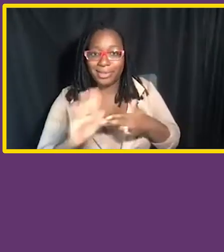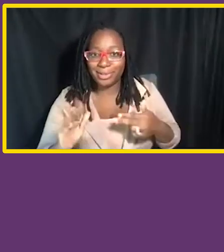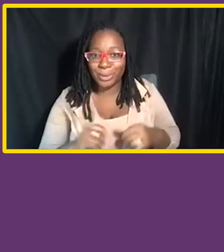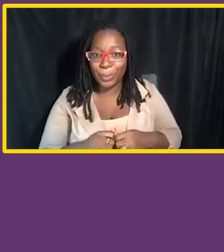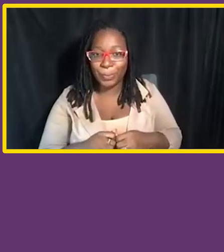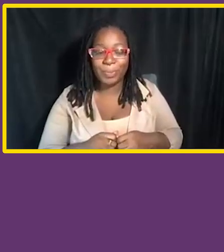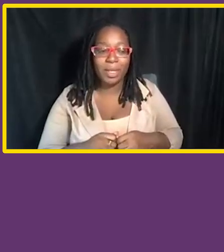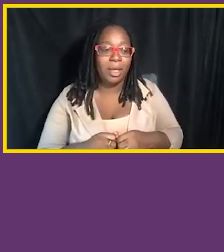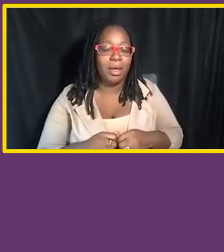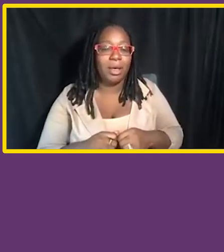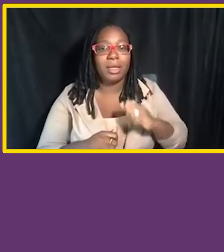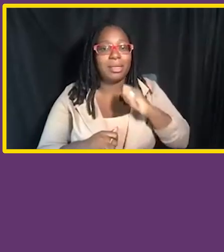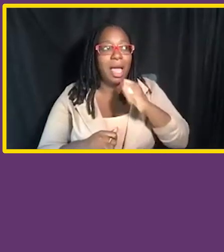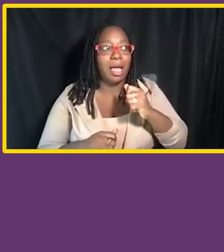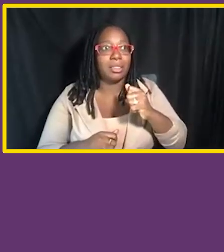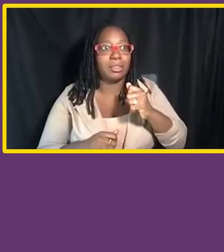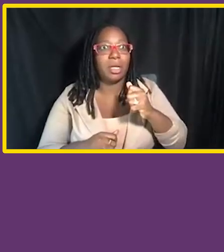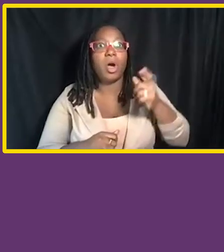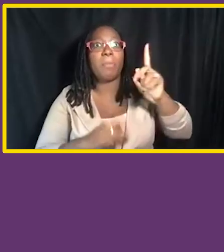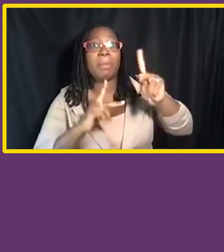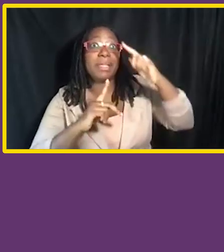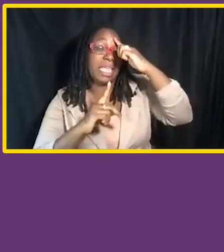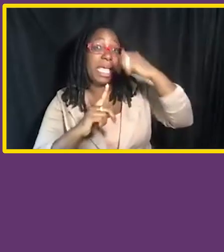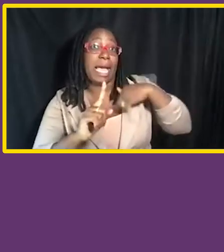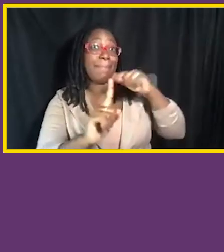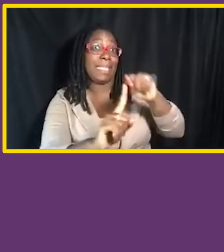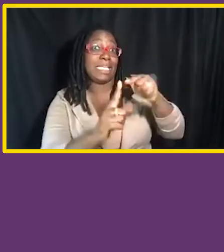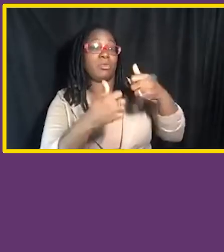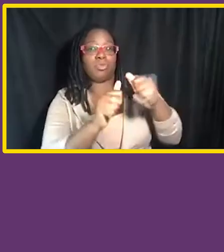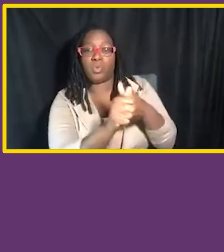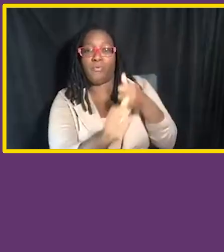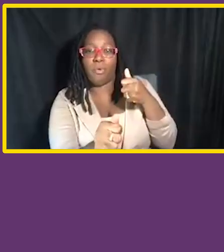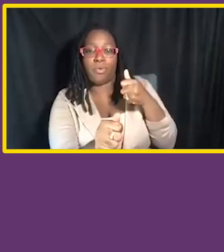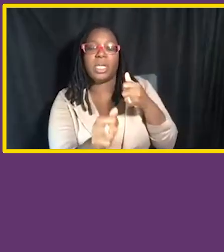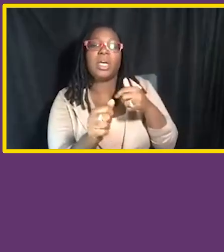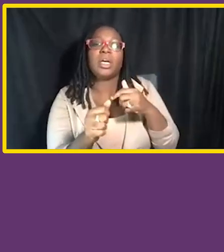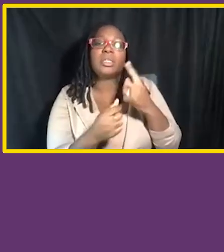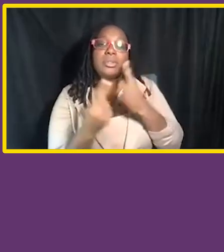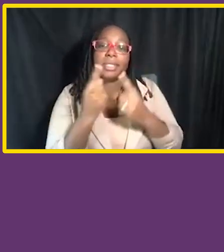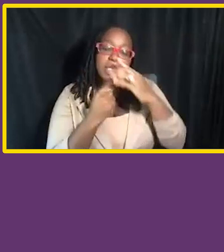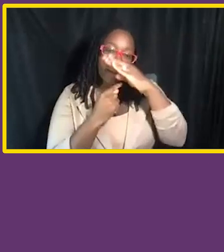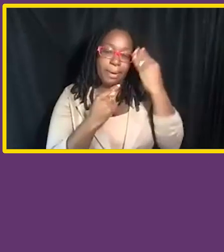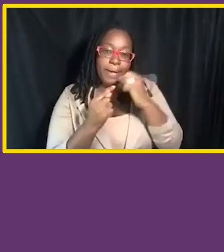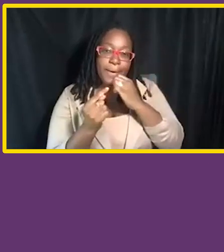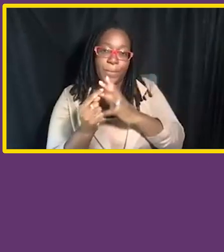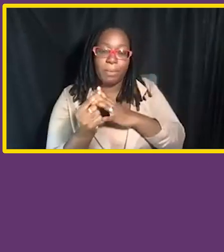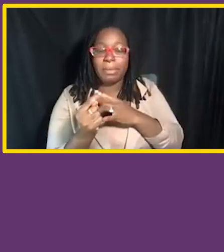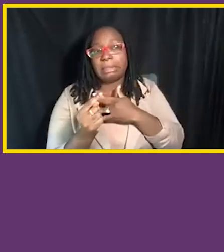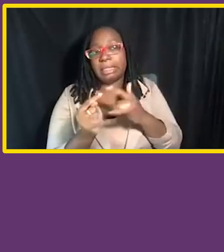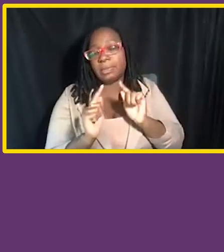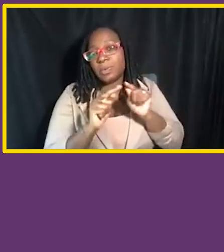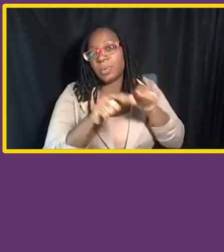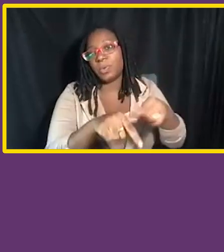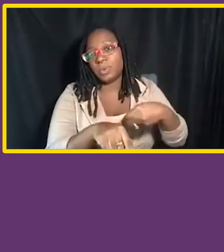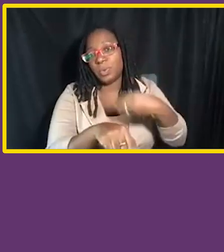think people think we are. And now if we're talking about Black women in mostly white institutions, it's,